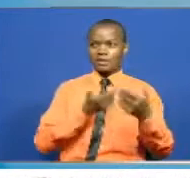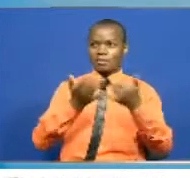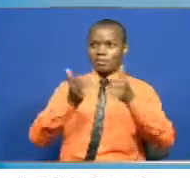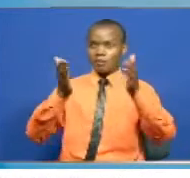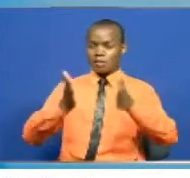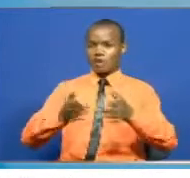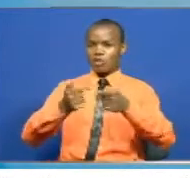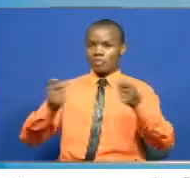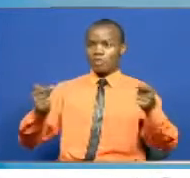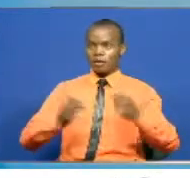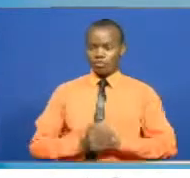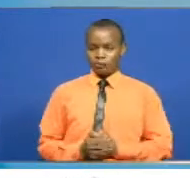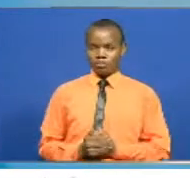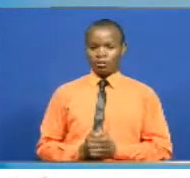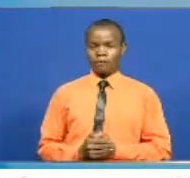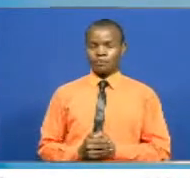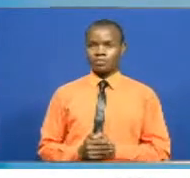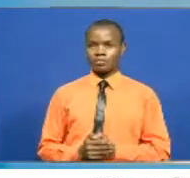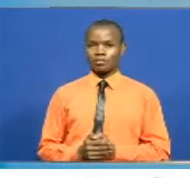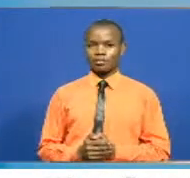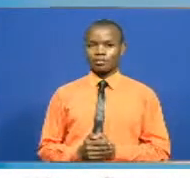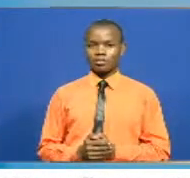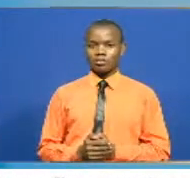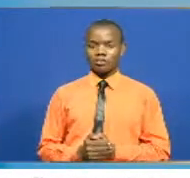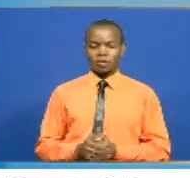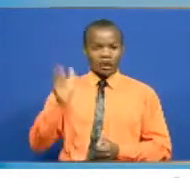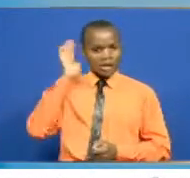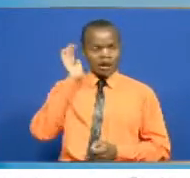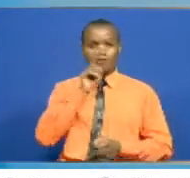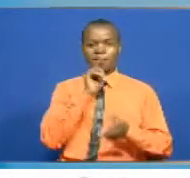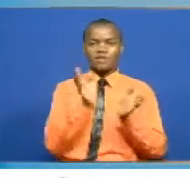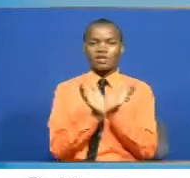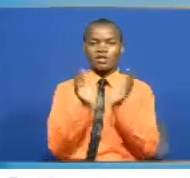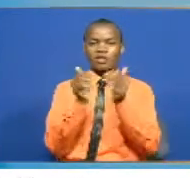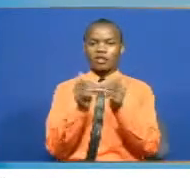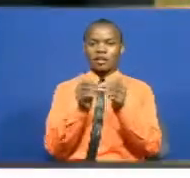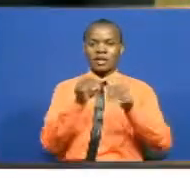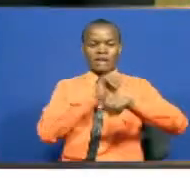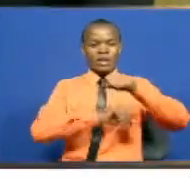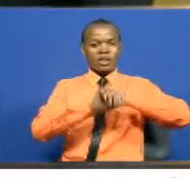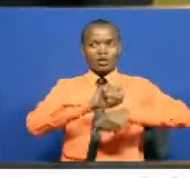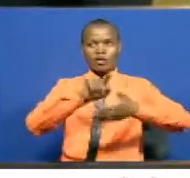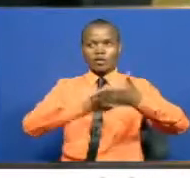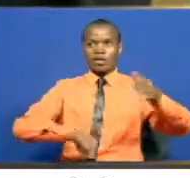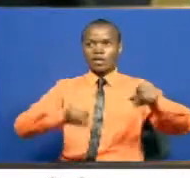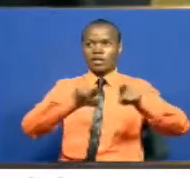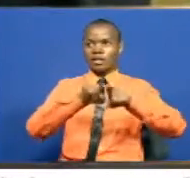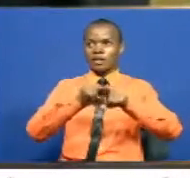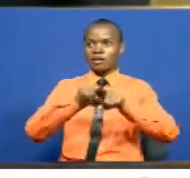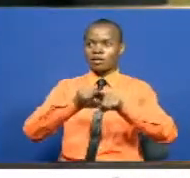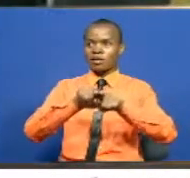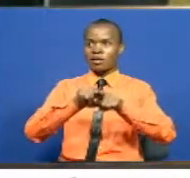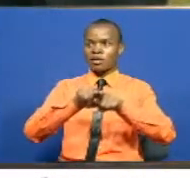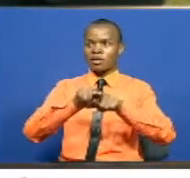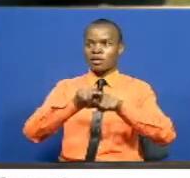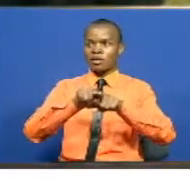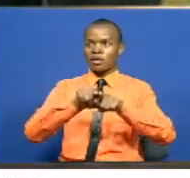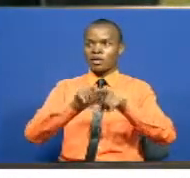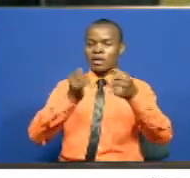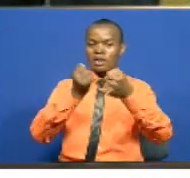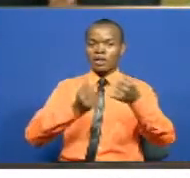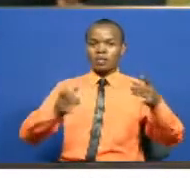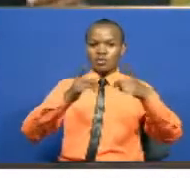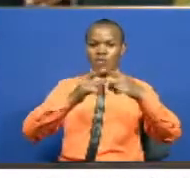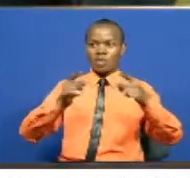opponents. Well, you've had it from Coach Joao, your reaction to that, and also a final word on the